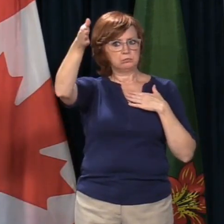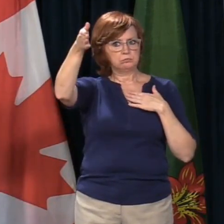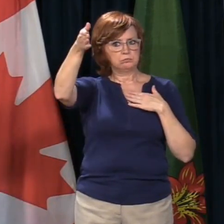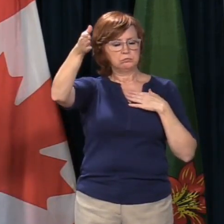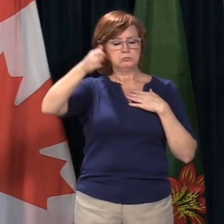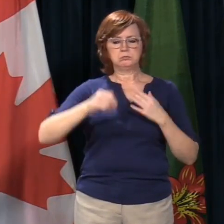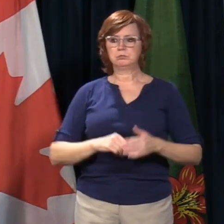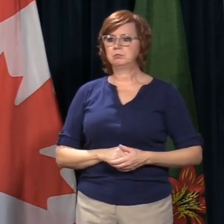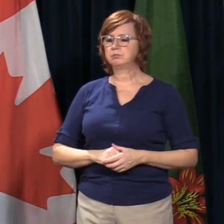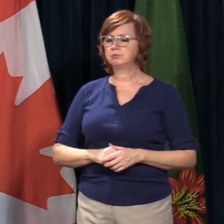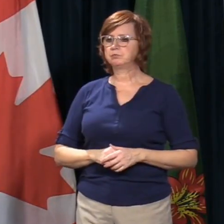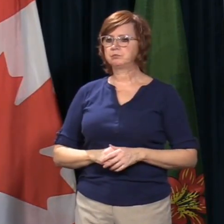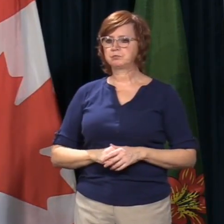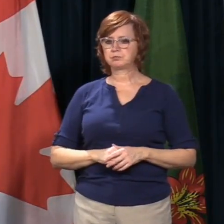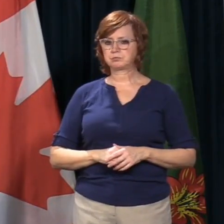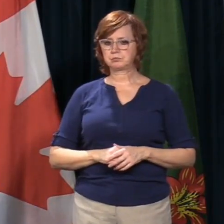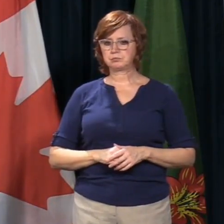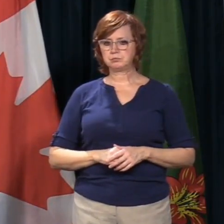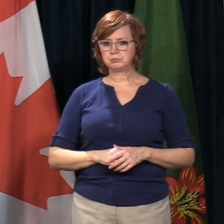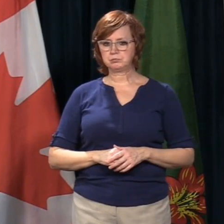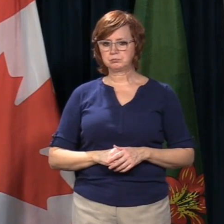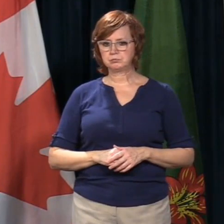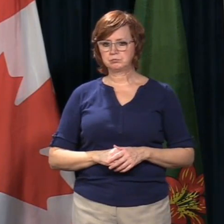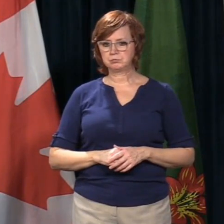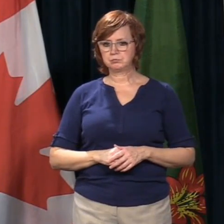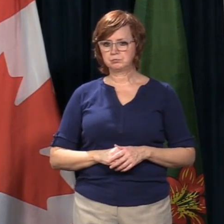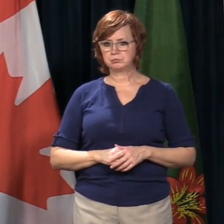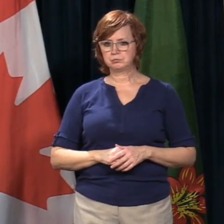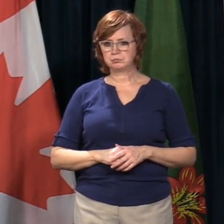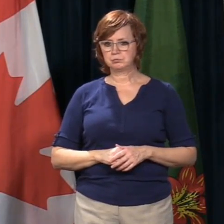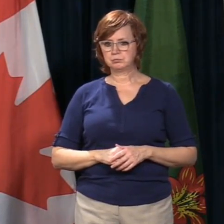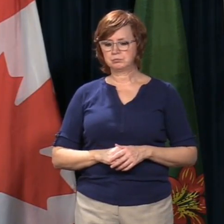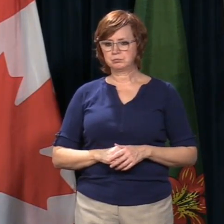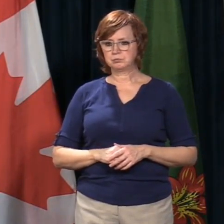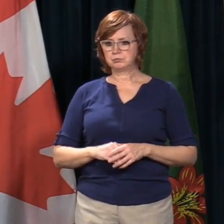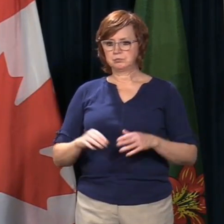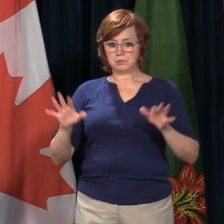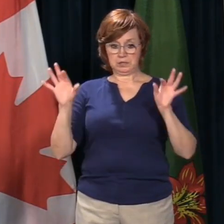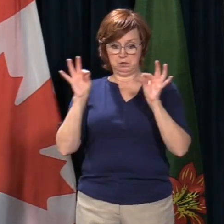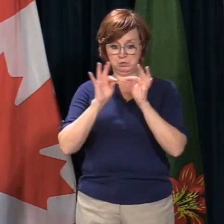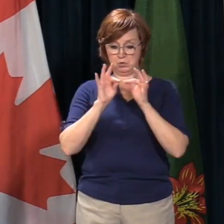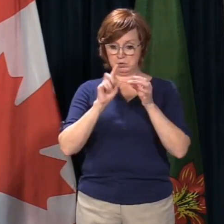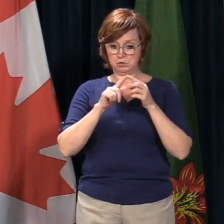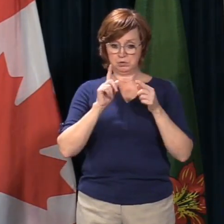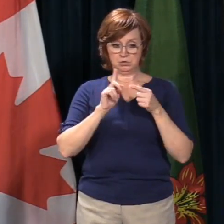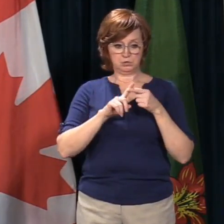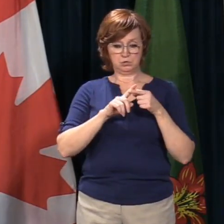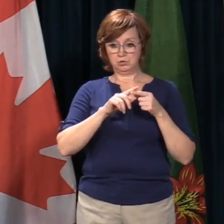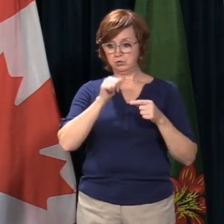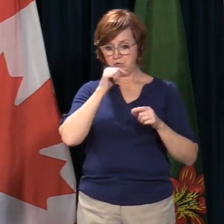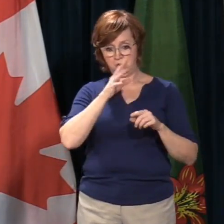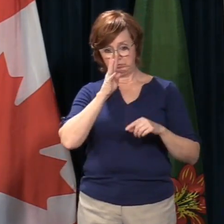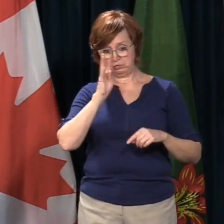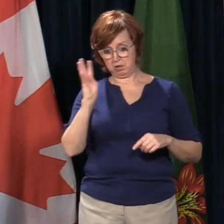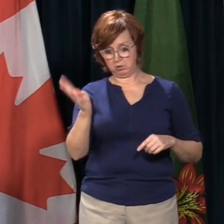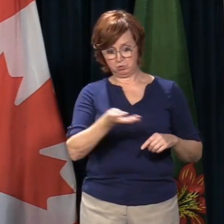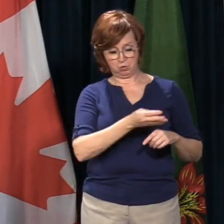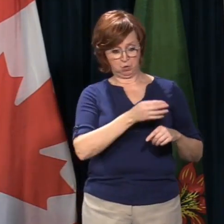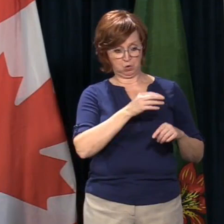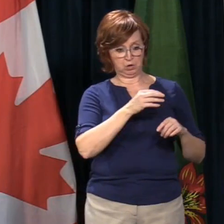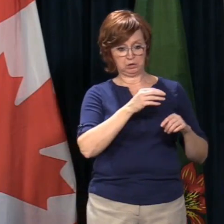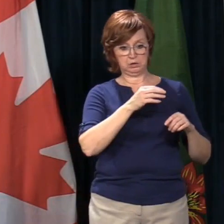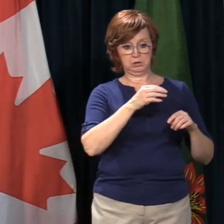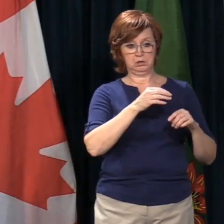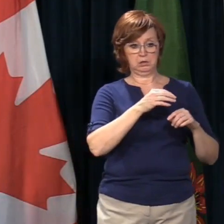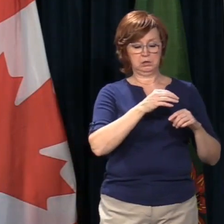not only to ensure that we're jumping on outbreaks or cases as they continue to come, even though we flatten the curve, but also